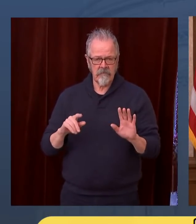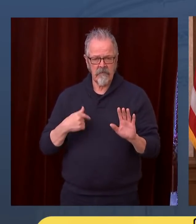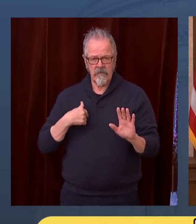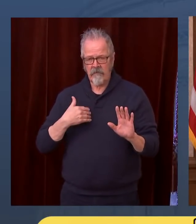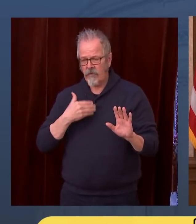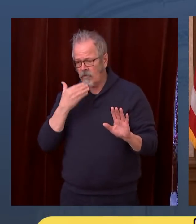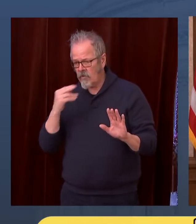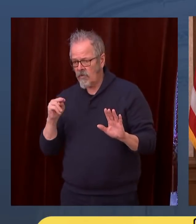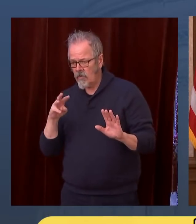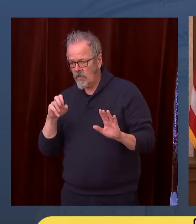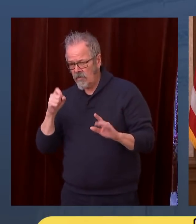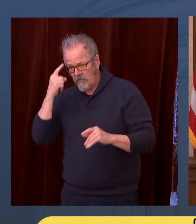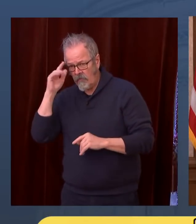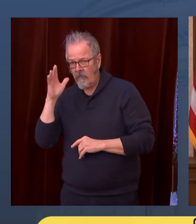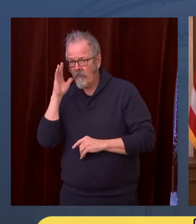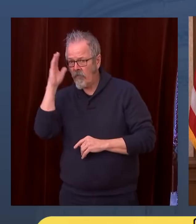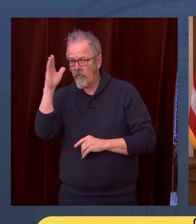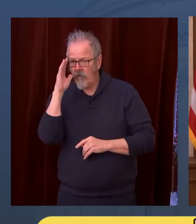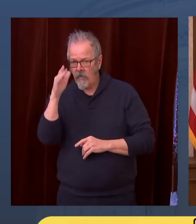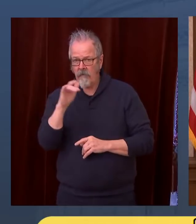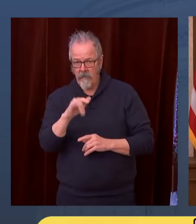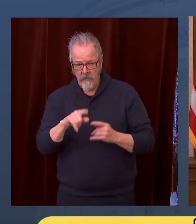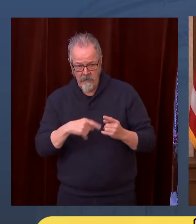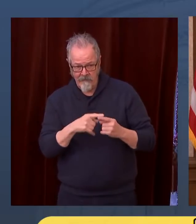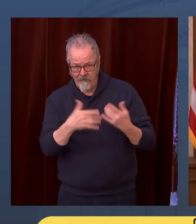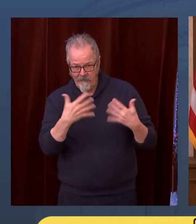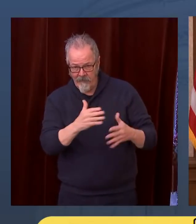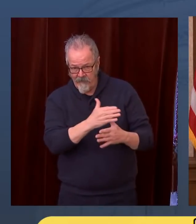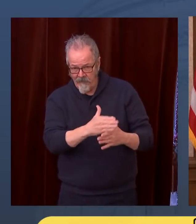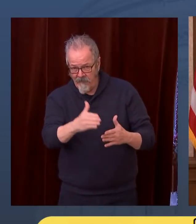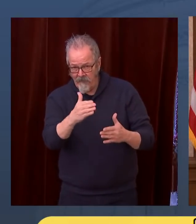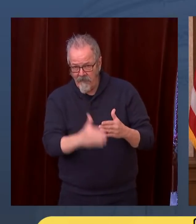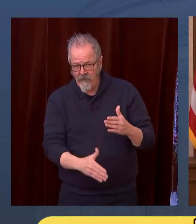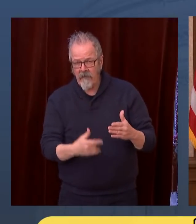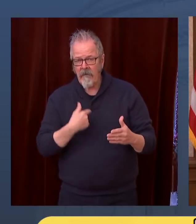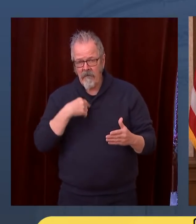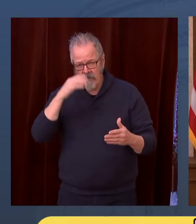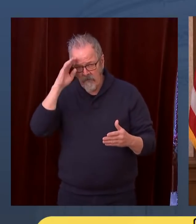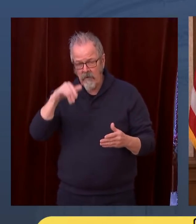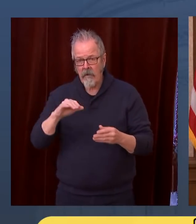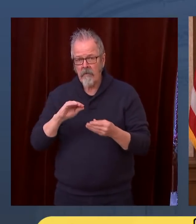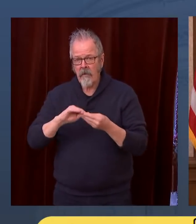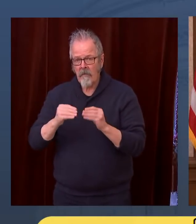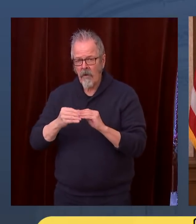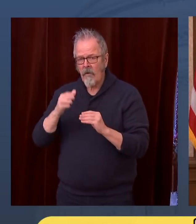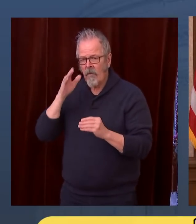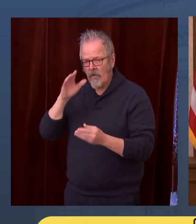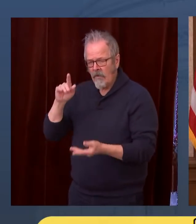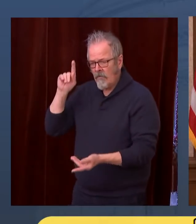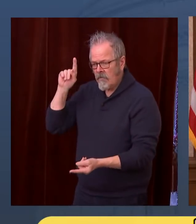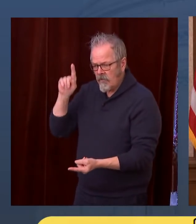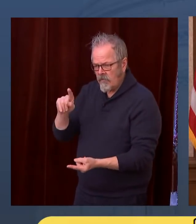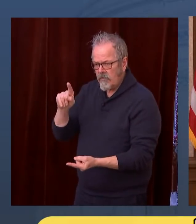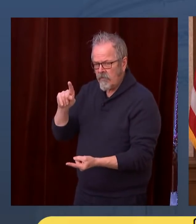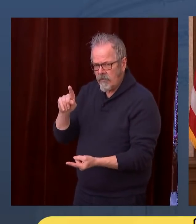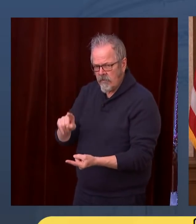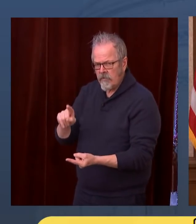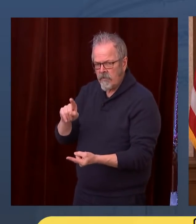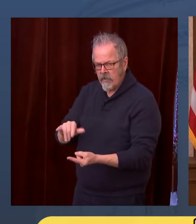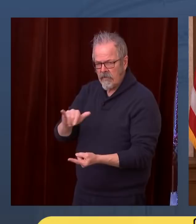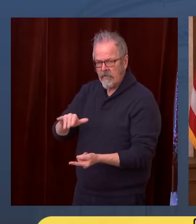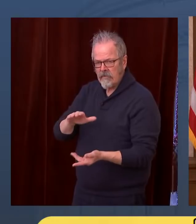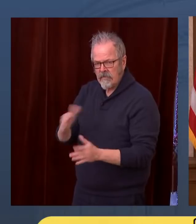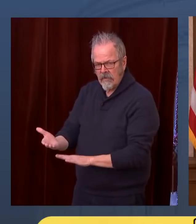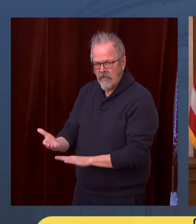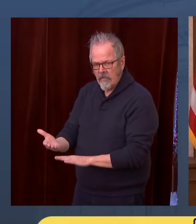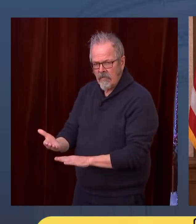still ahead of us to get these hospitalization numbers down so that people can go into hospitals and get treatment